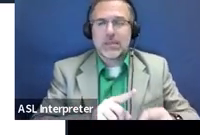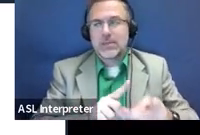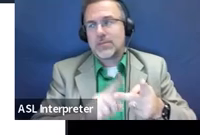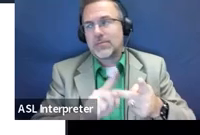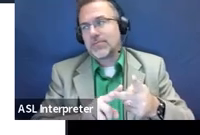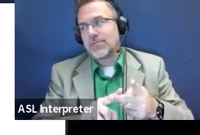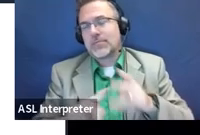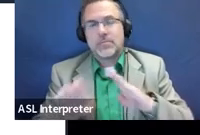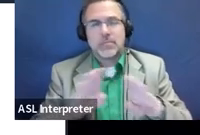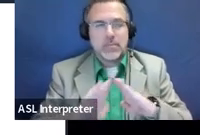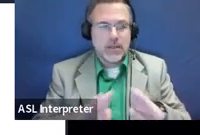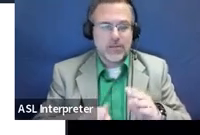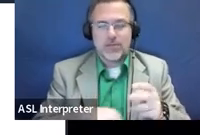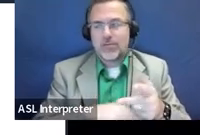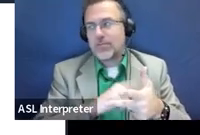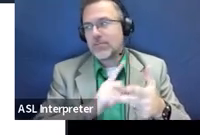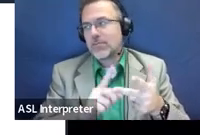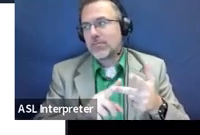anything.